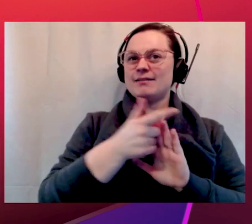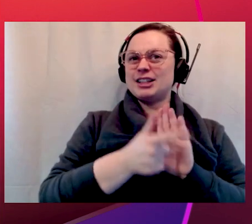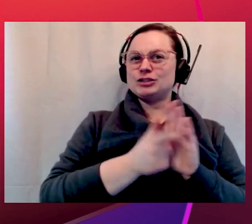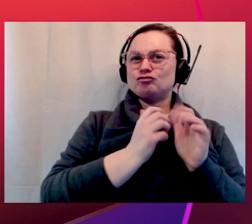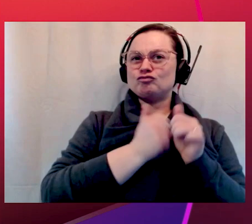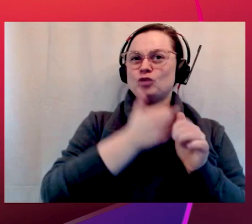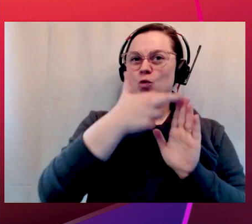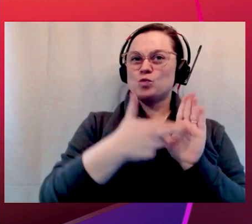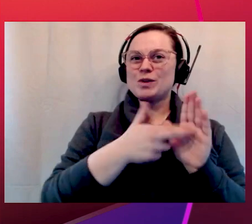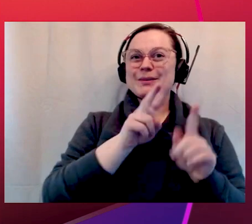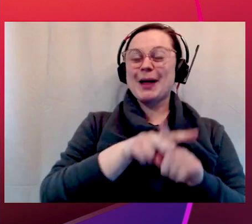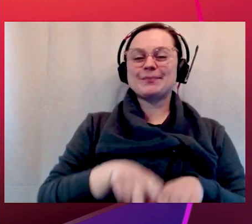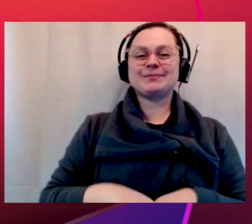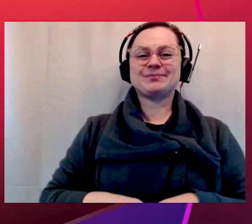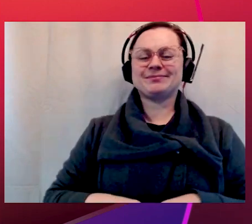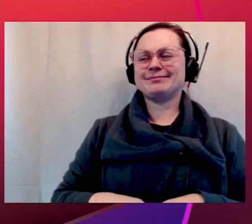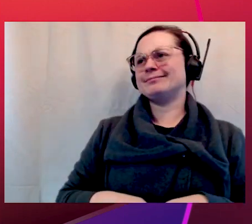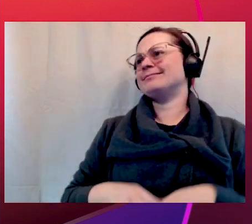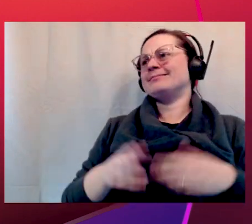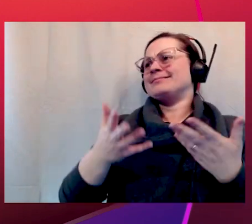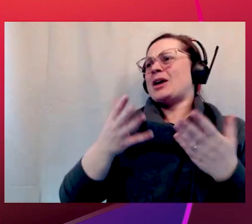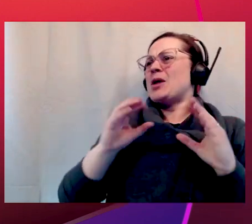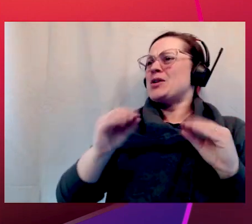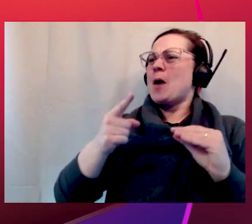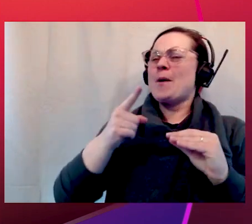Who doesn't love a gift card? I mean, I love it, yeah.